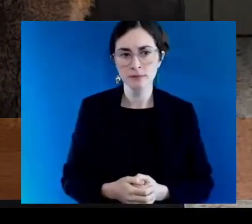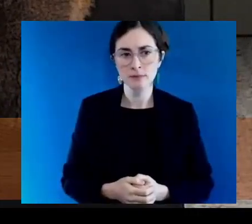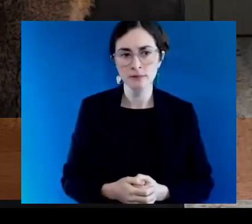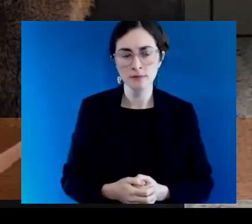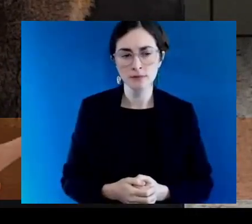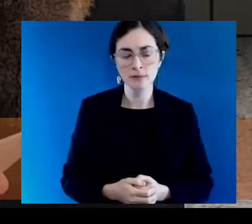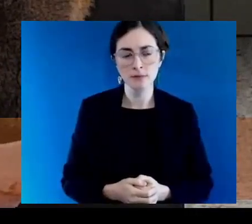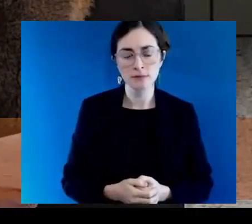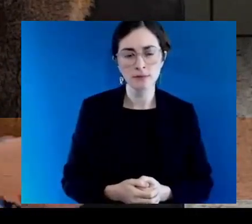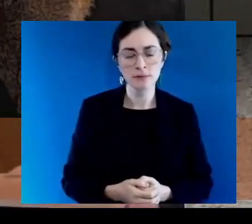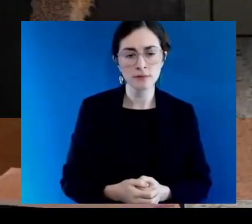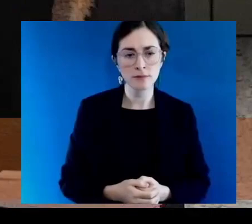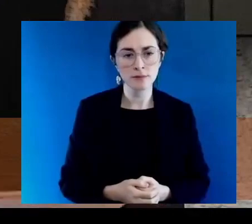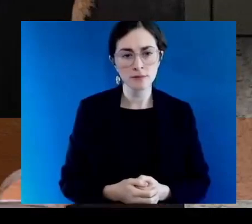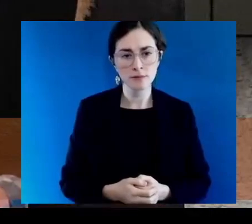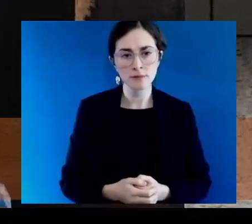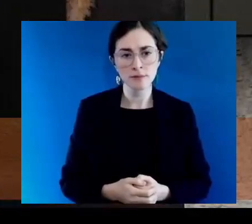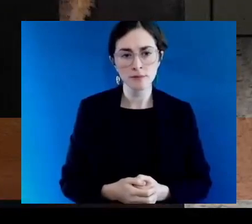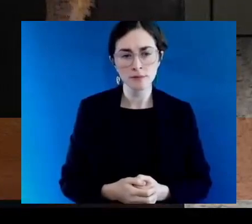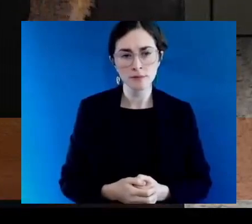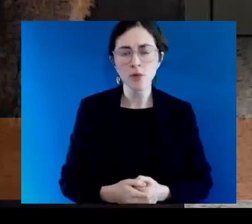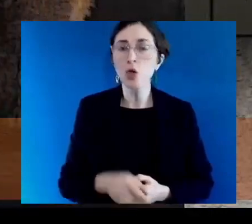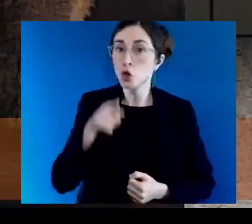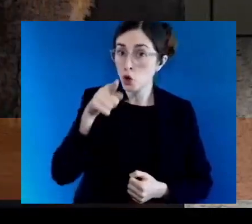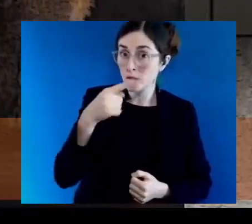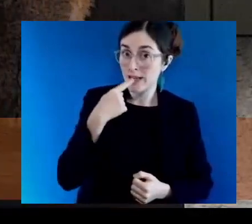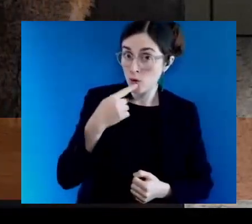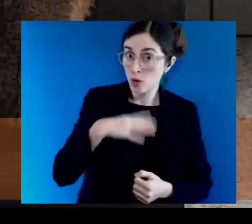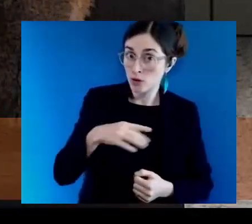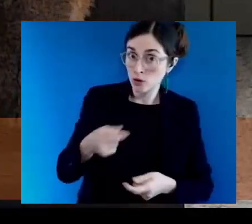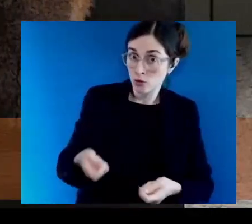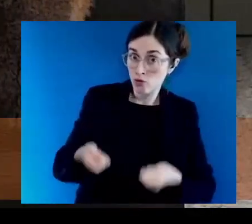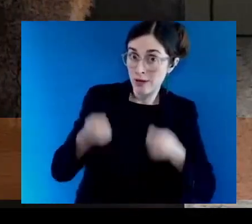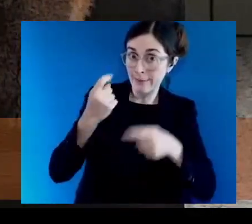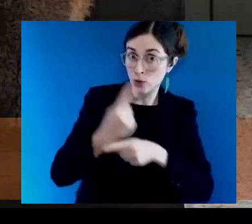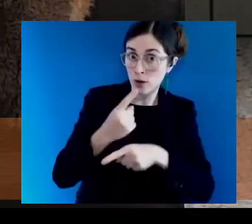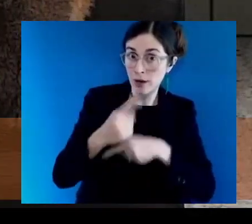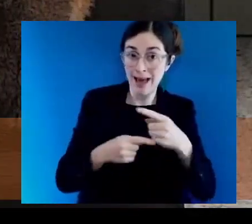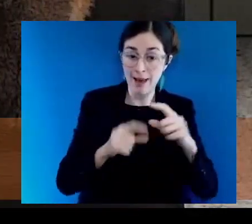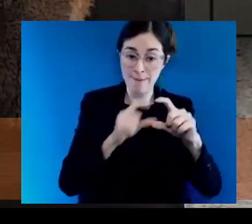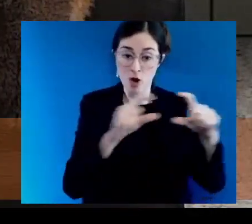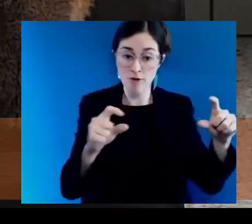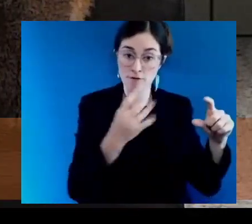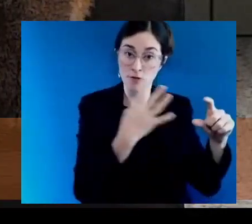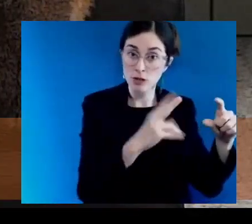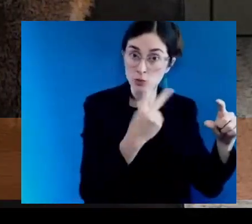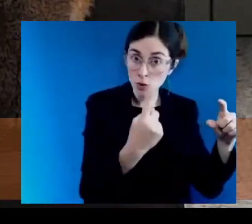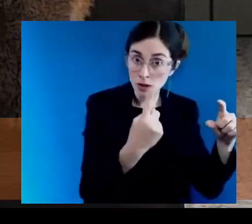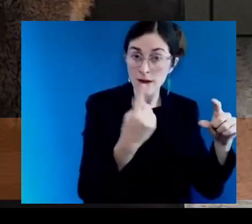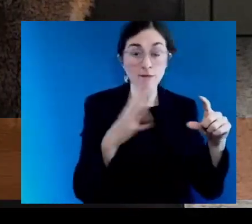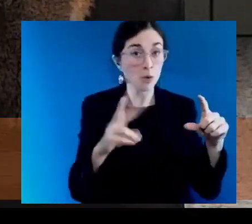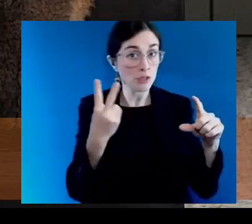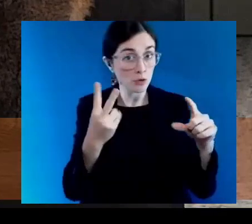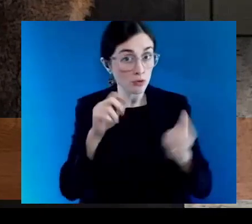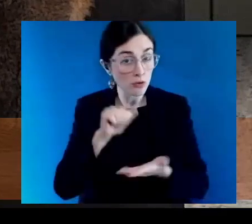you wanted to, I think, point out paragraph 41 and 42 of your statement.